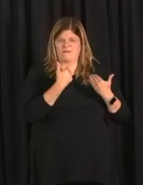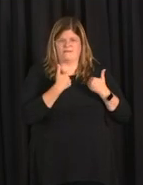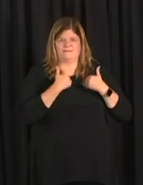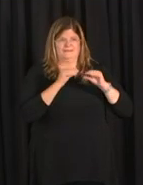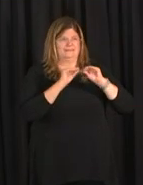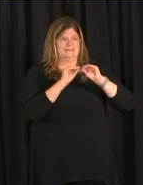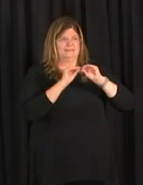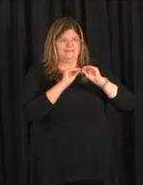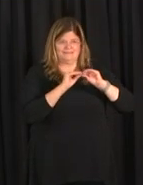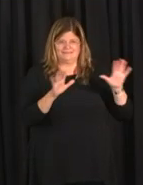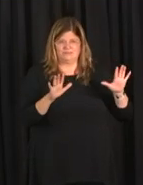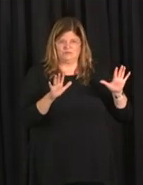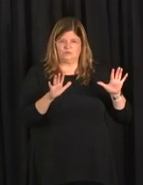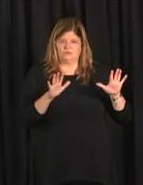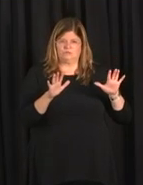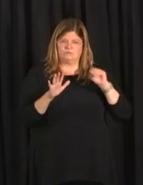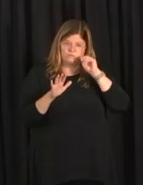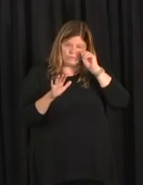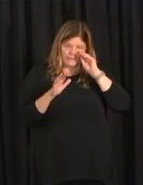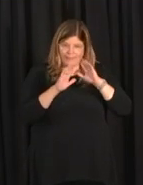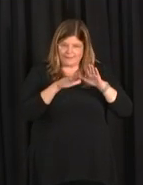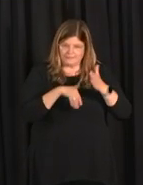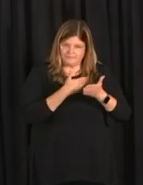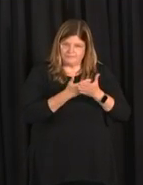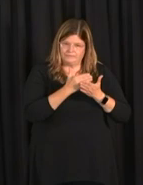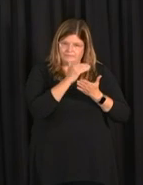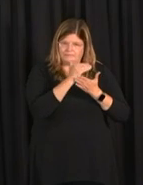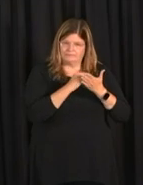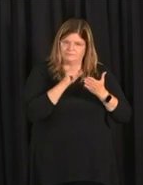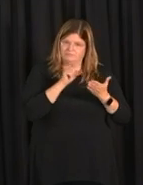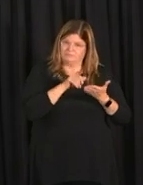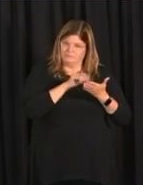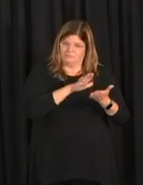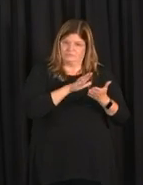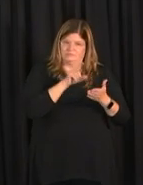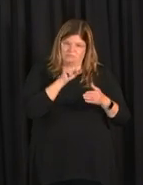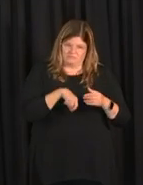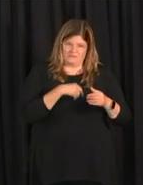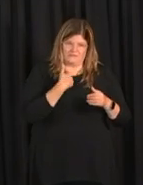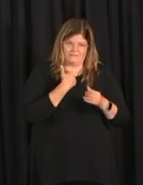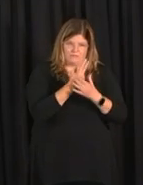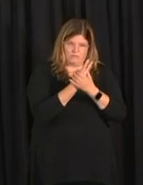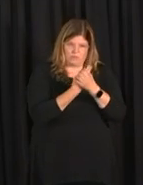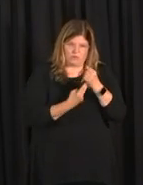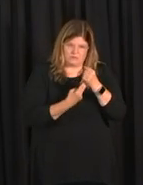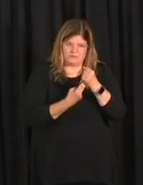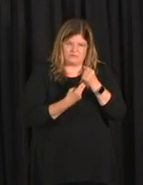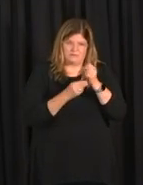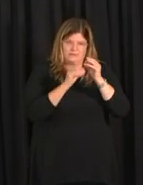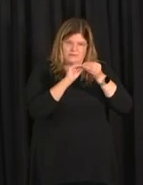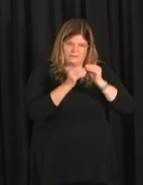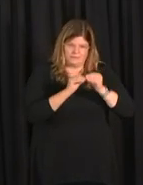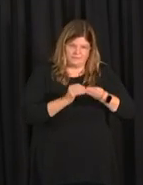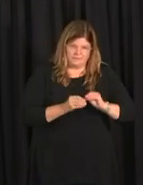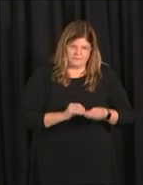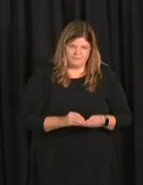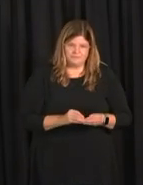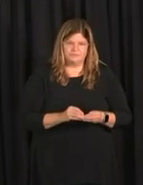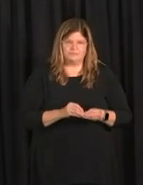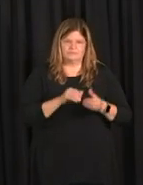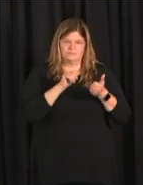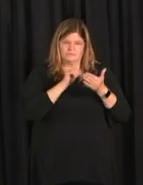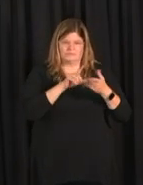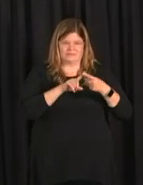it clear that it's a holistic approach and we have to have both a quantitative and a qualitative approach to